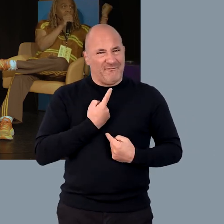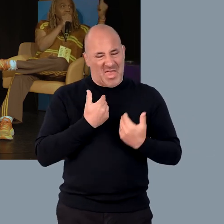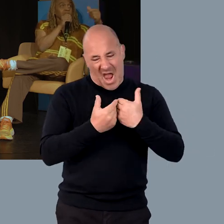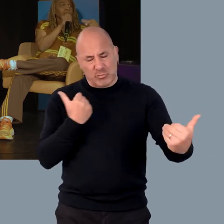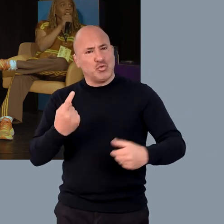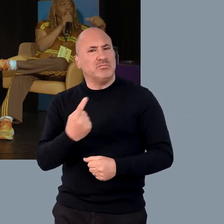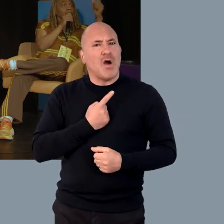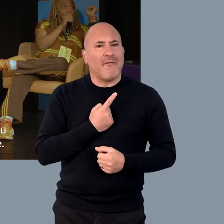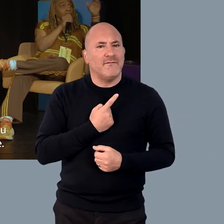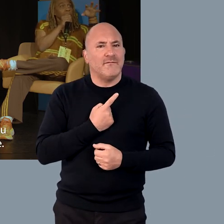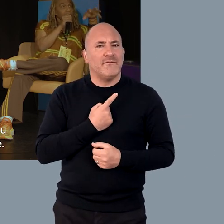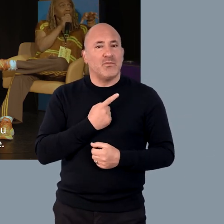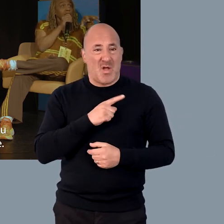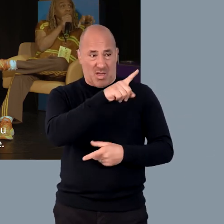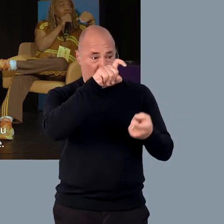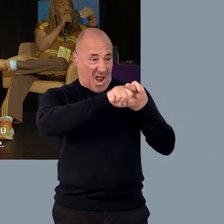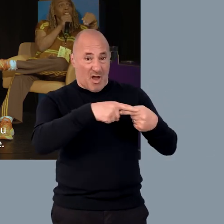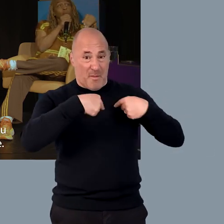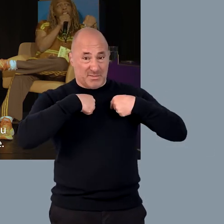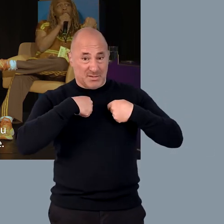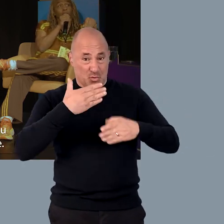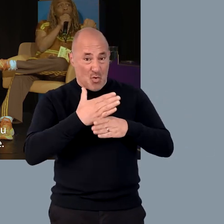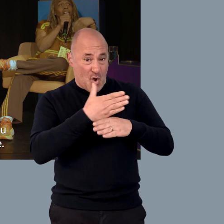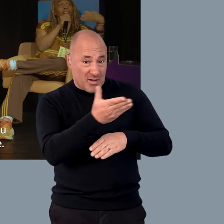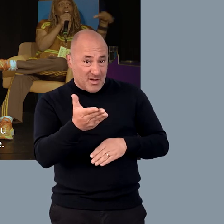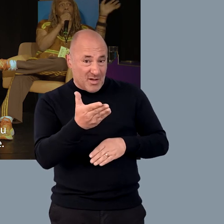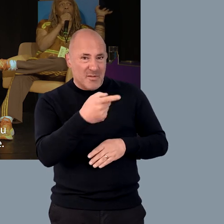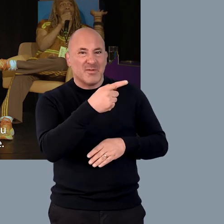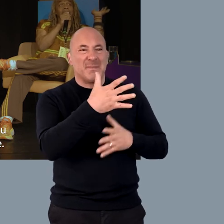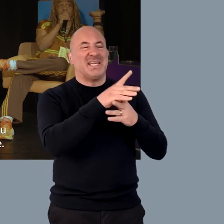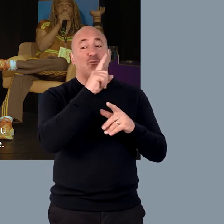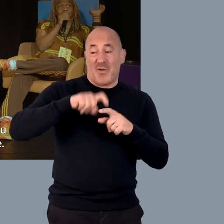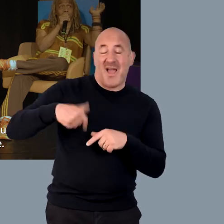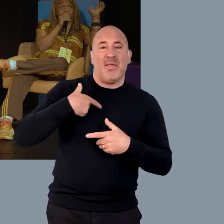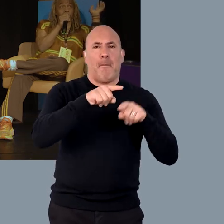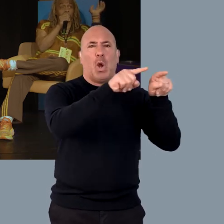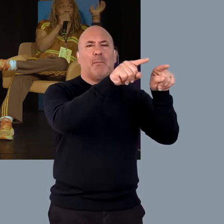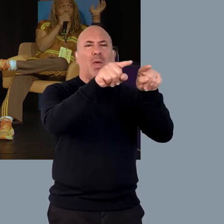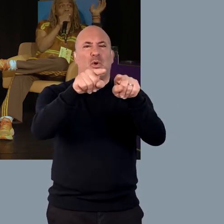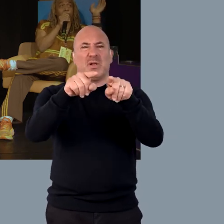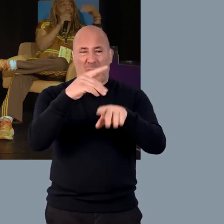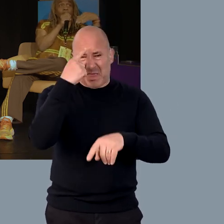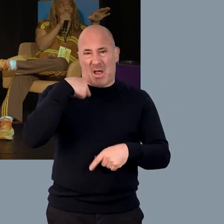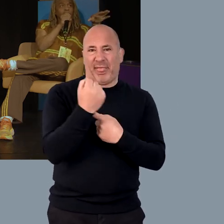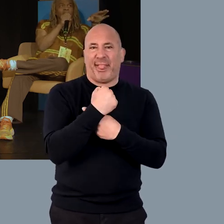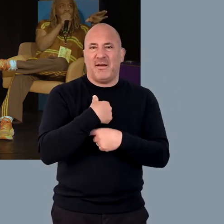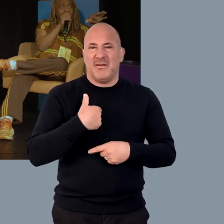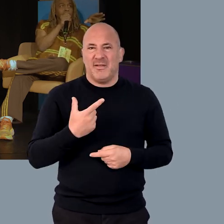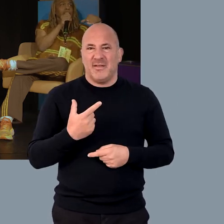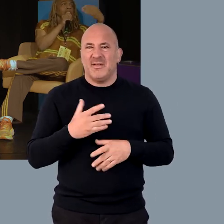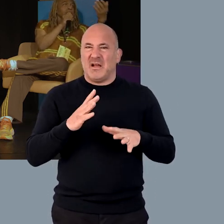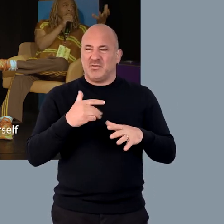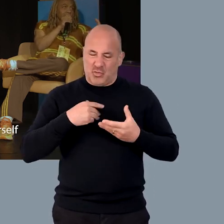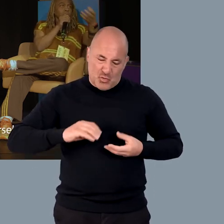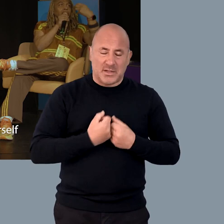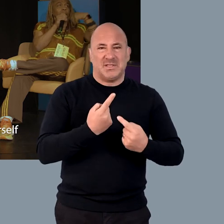exclude yourself they they rely on you to do their work for you while they're off bullying someone else and not even thinking